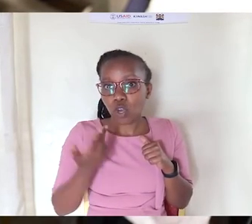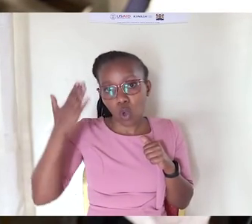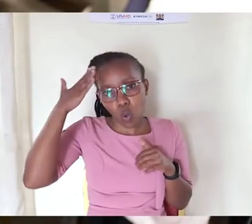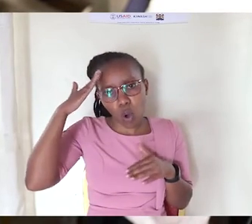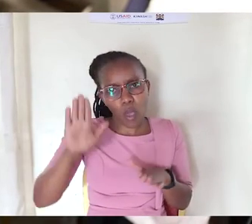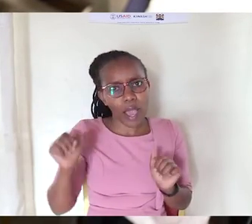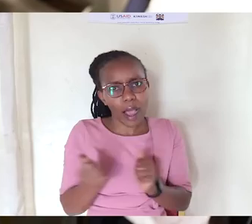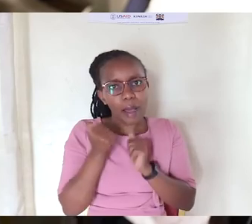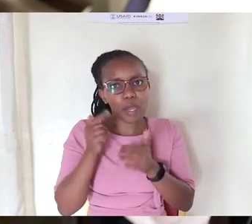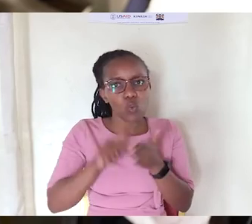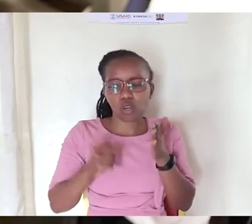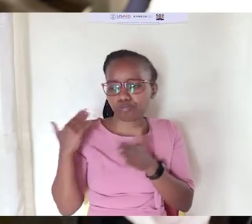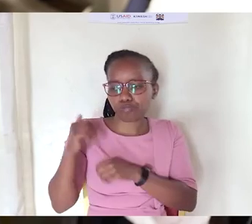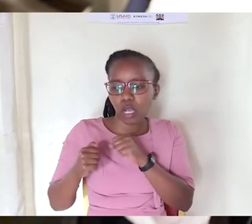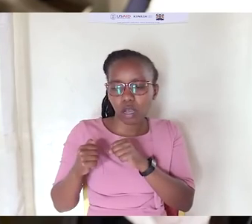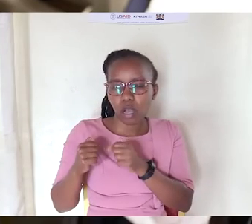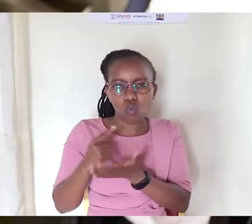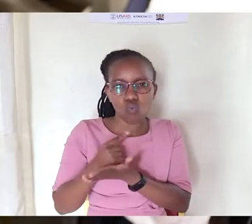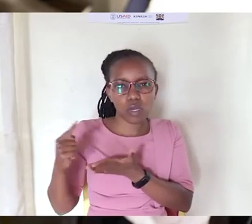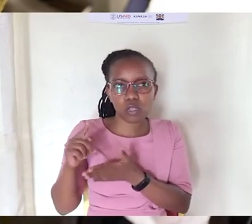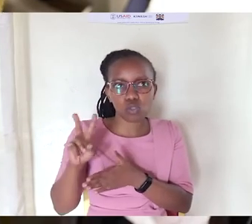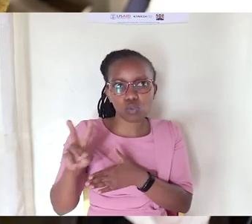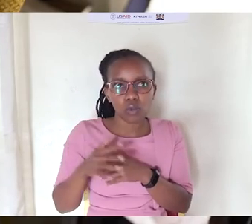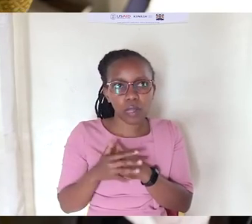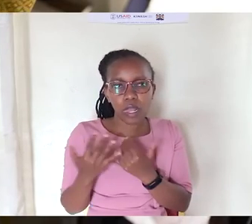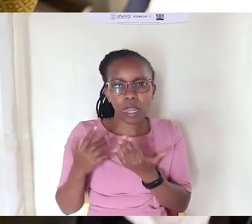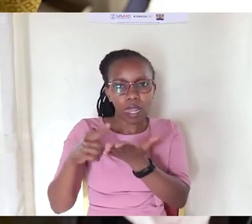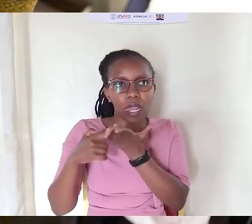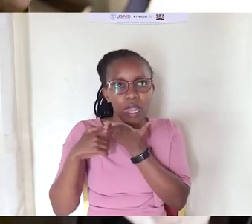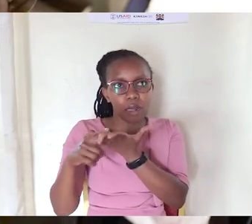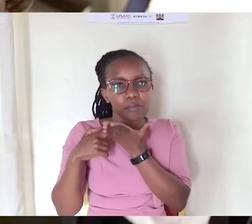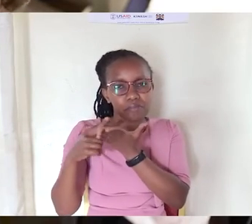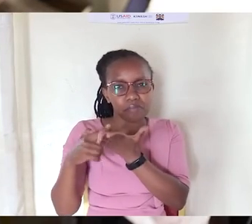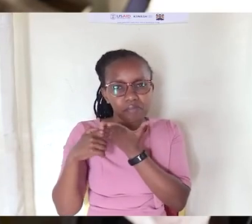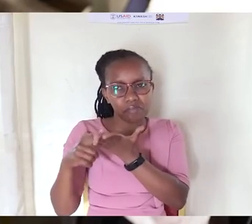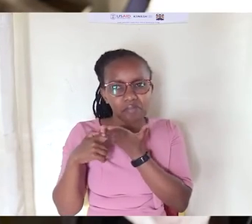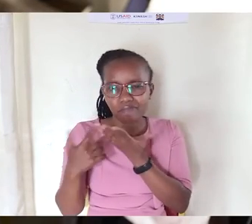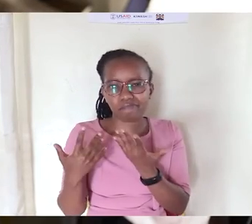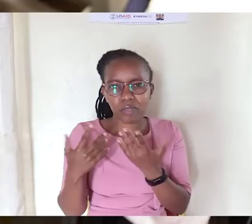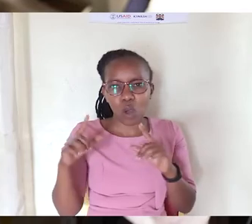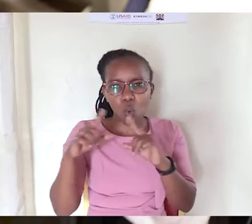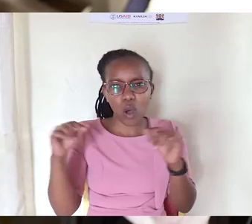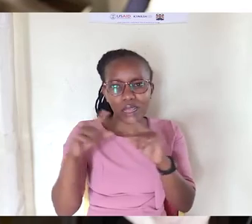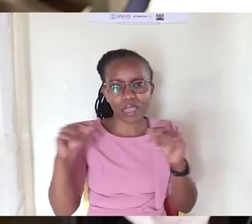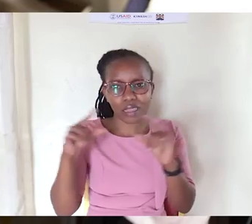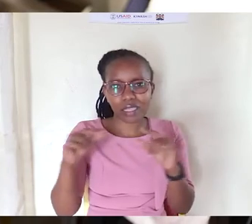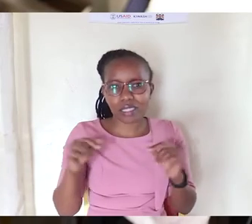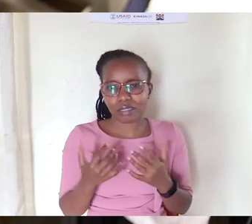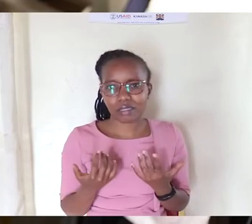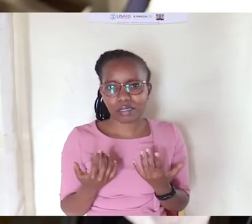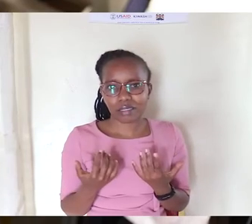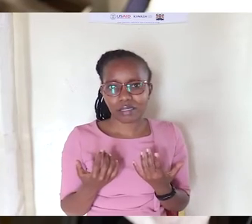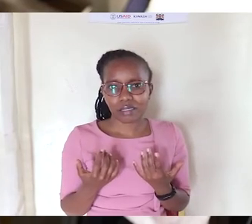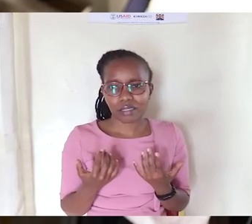been going on in the past 2 weeks. This conversation around Madoa Doa, doesn't it give you the chills?